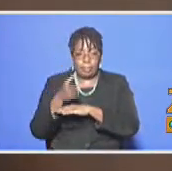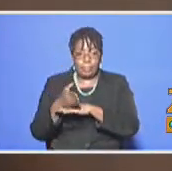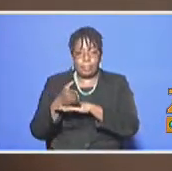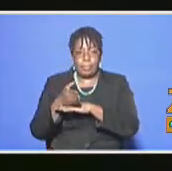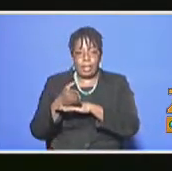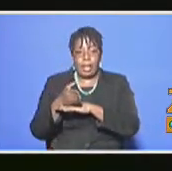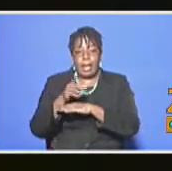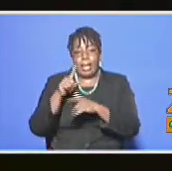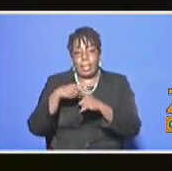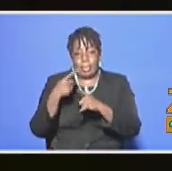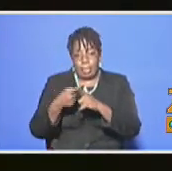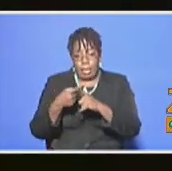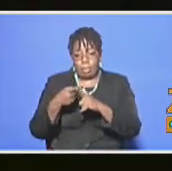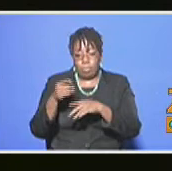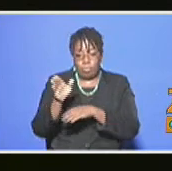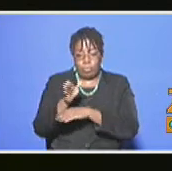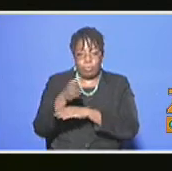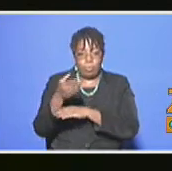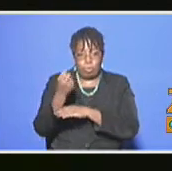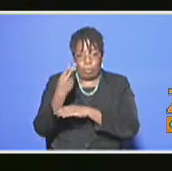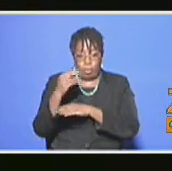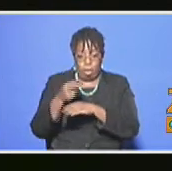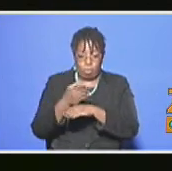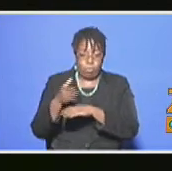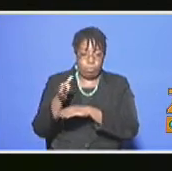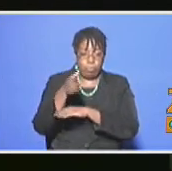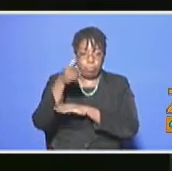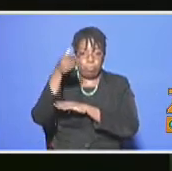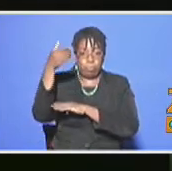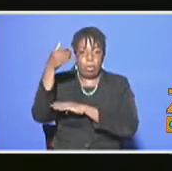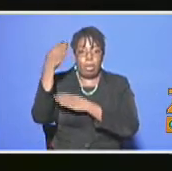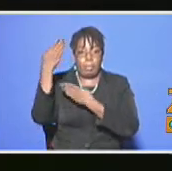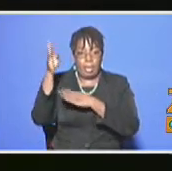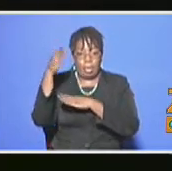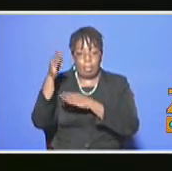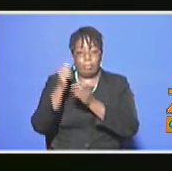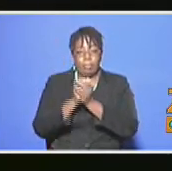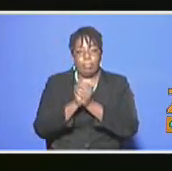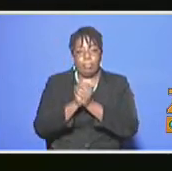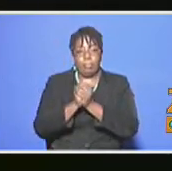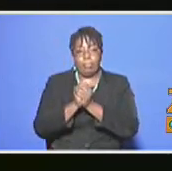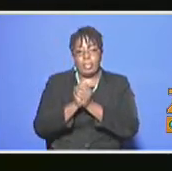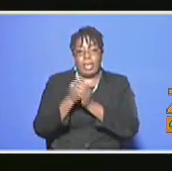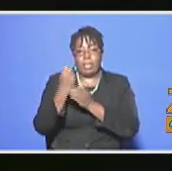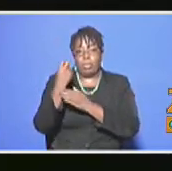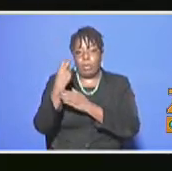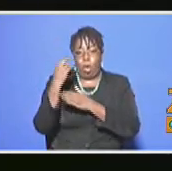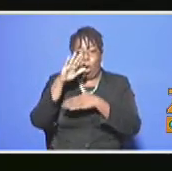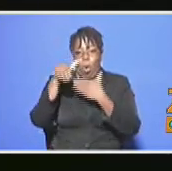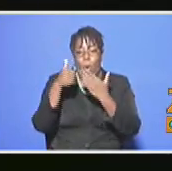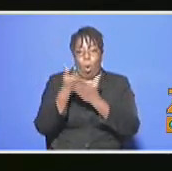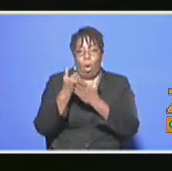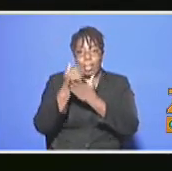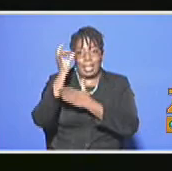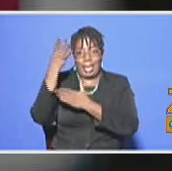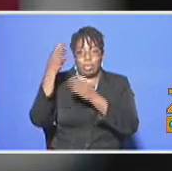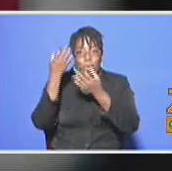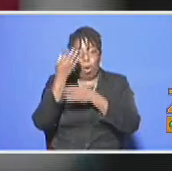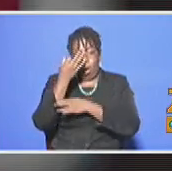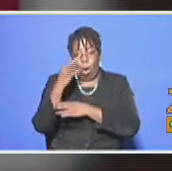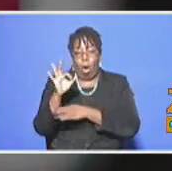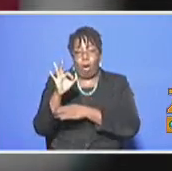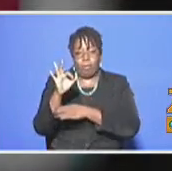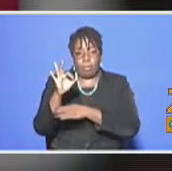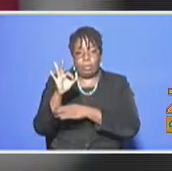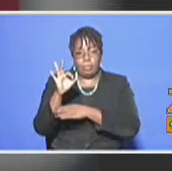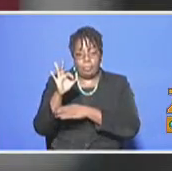other flag. And at midnight, all the lights were doused. I was ready for the orders to be given